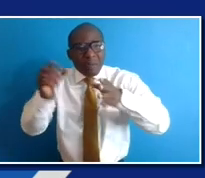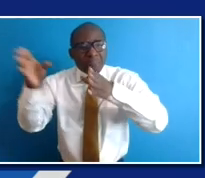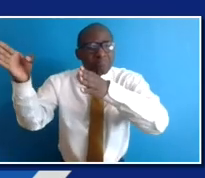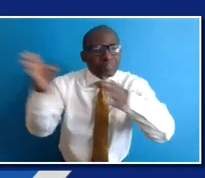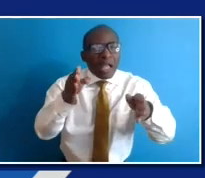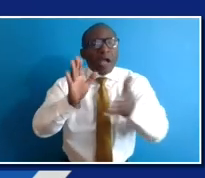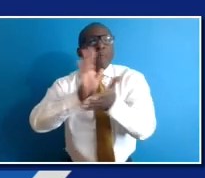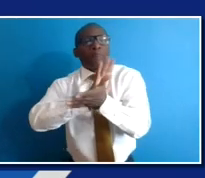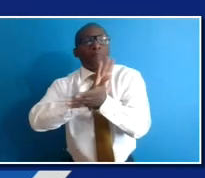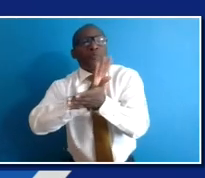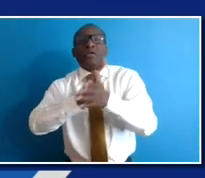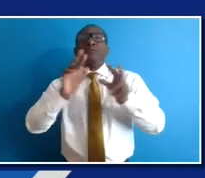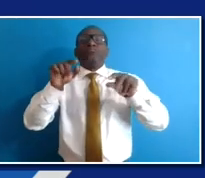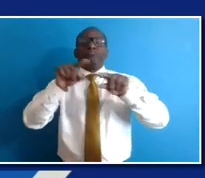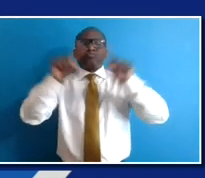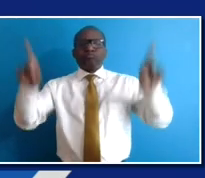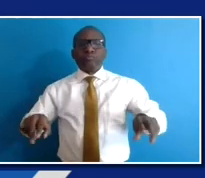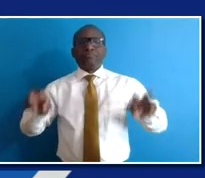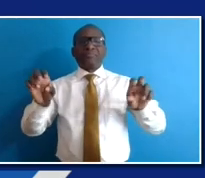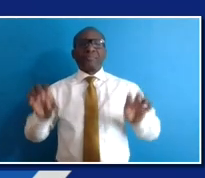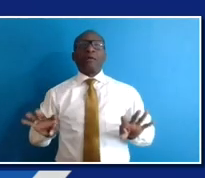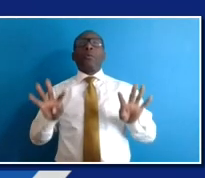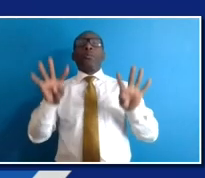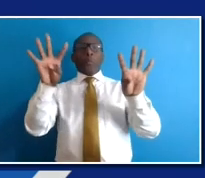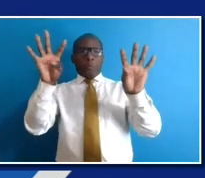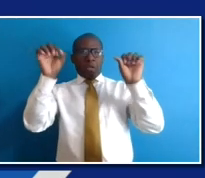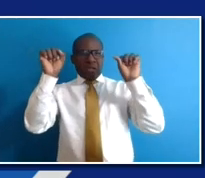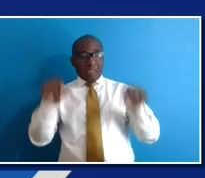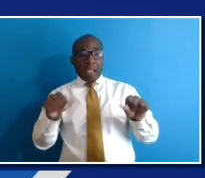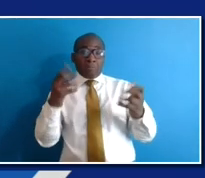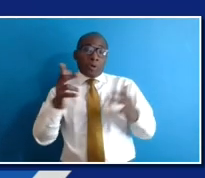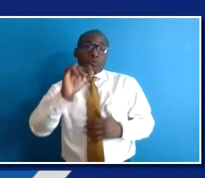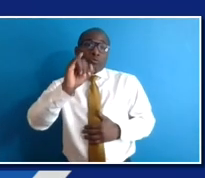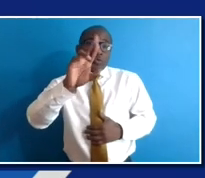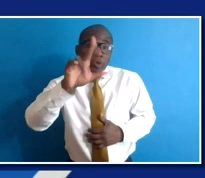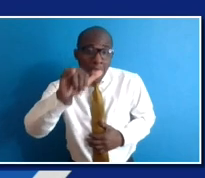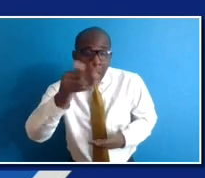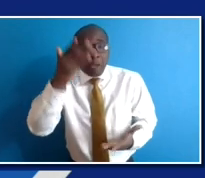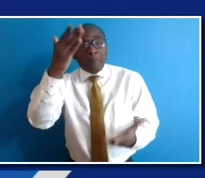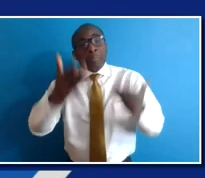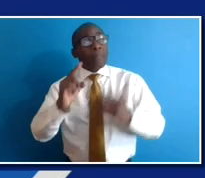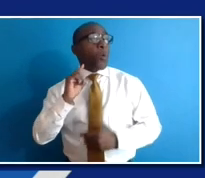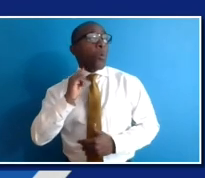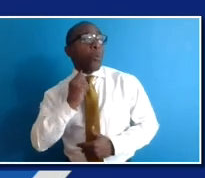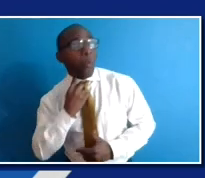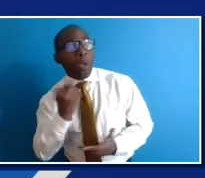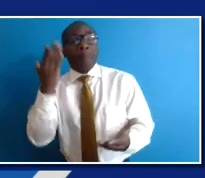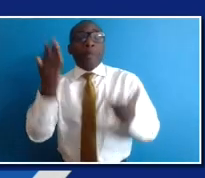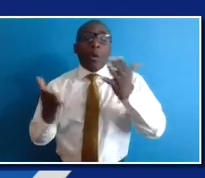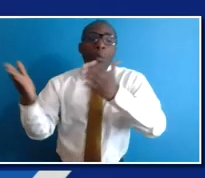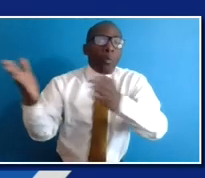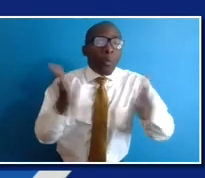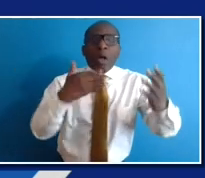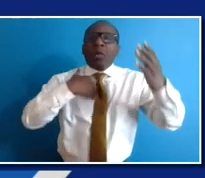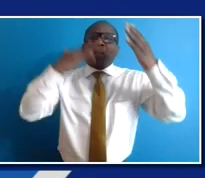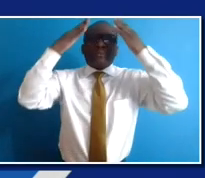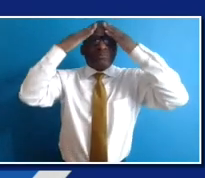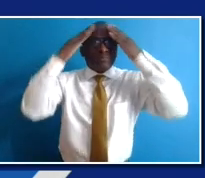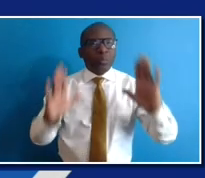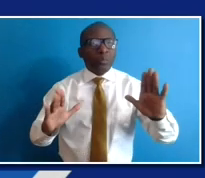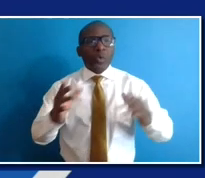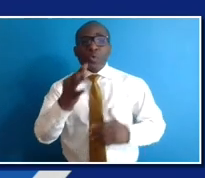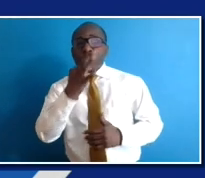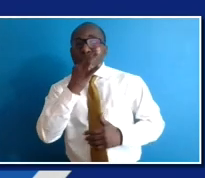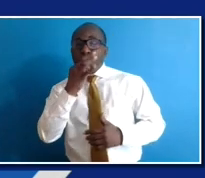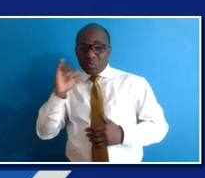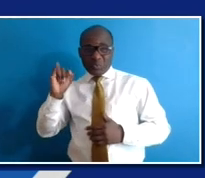August. I'm going to see how that goes. And the pools, two of the pools are opening June 26th, Saxon Woods Pool in White